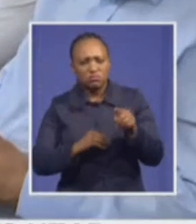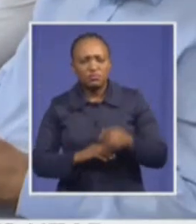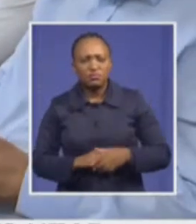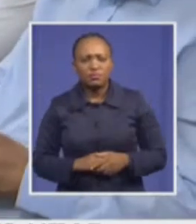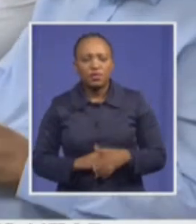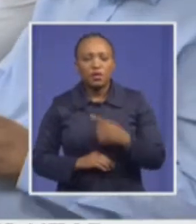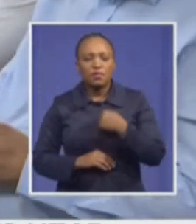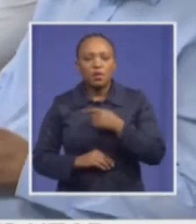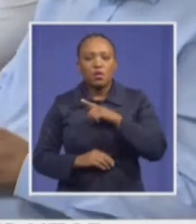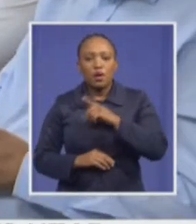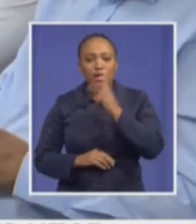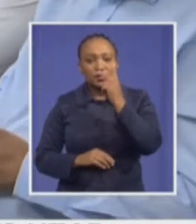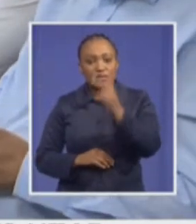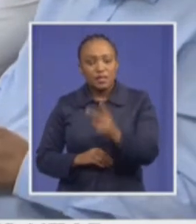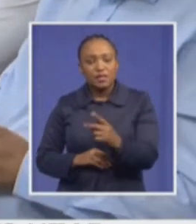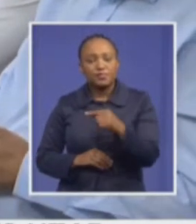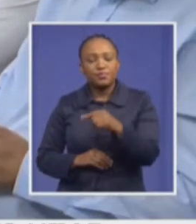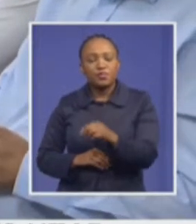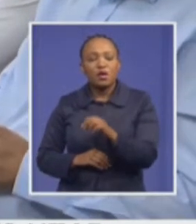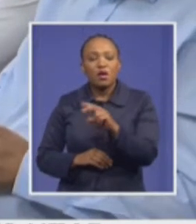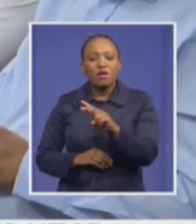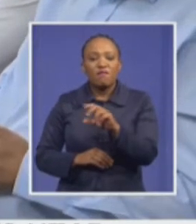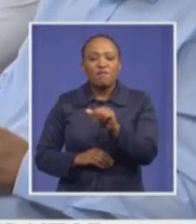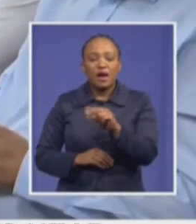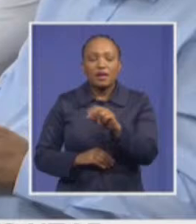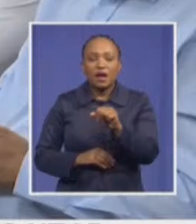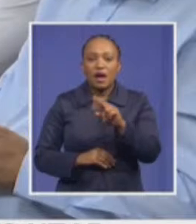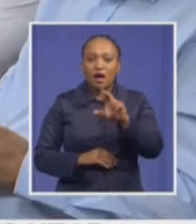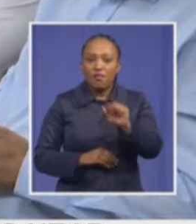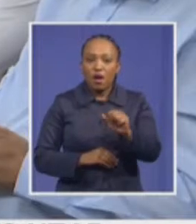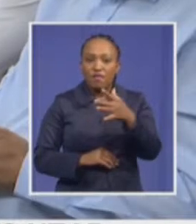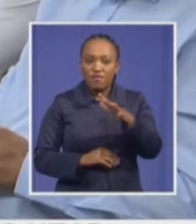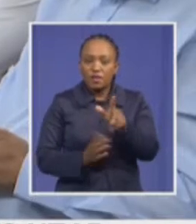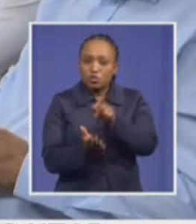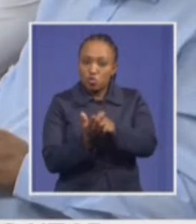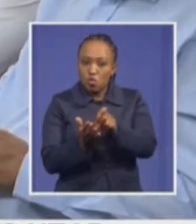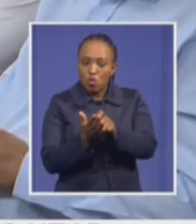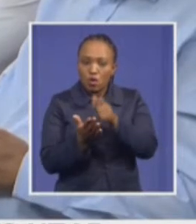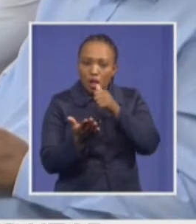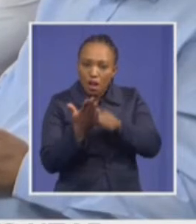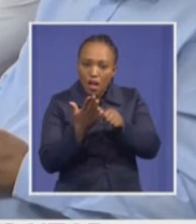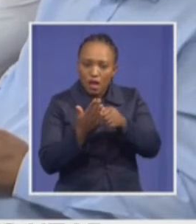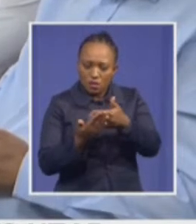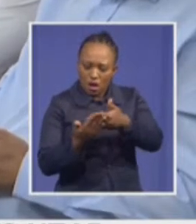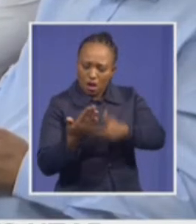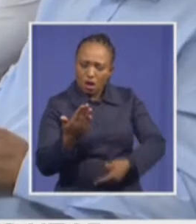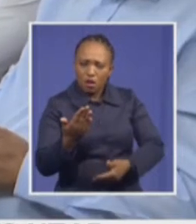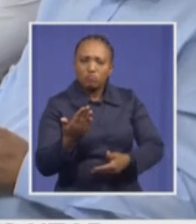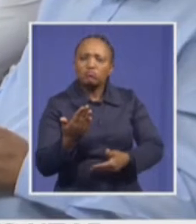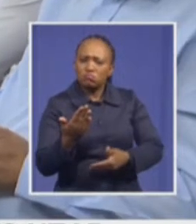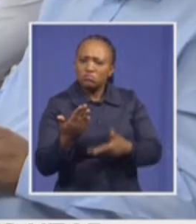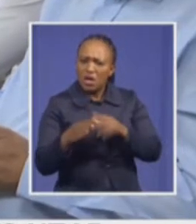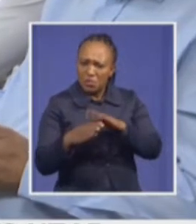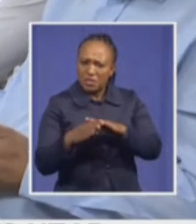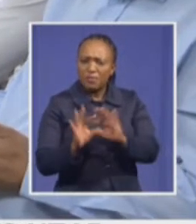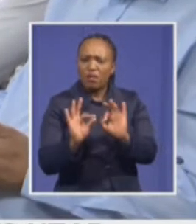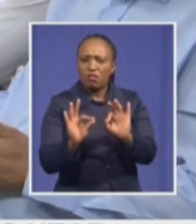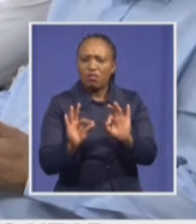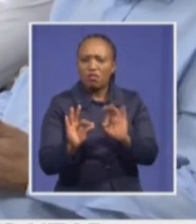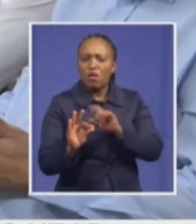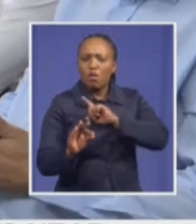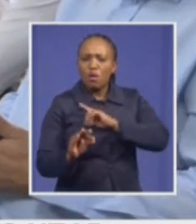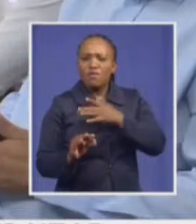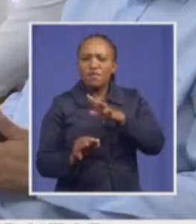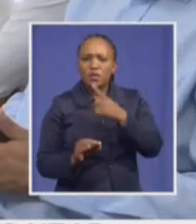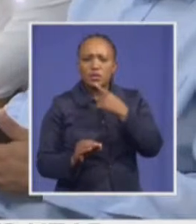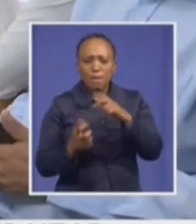wrote, it's a very recent letter. He says, look, we have this problem. Isn't the best thing for us to simply find